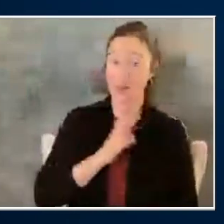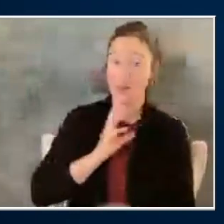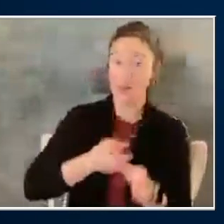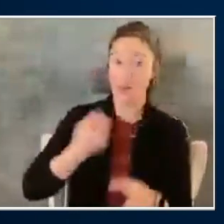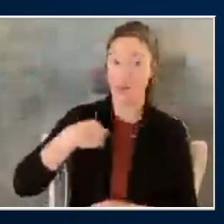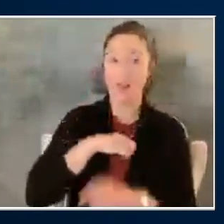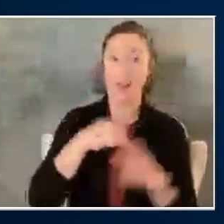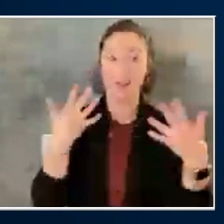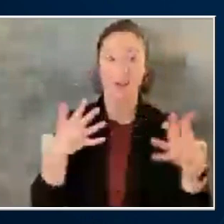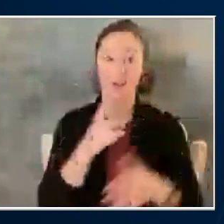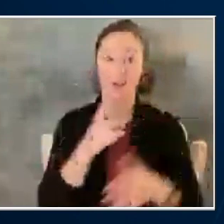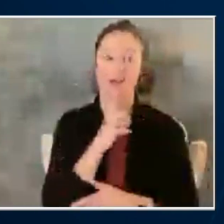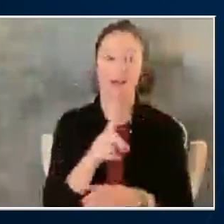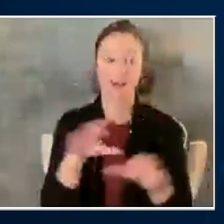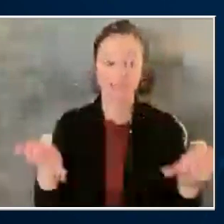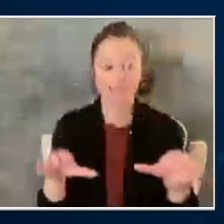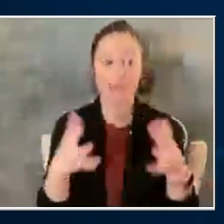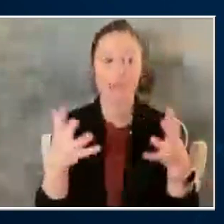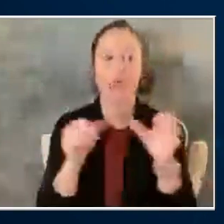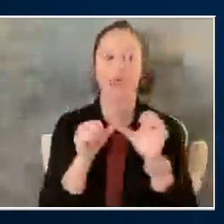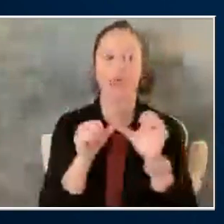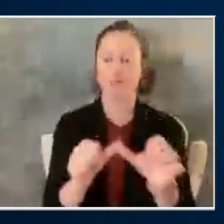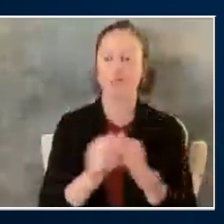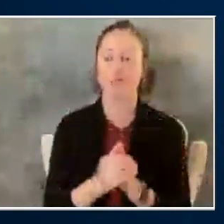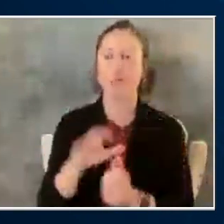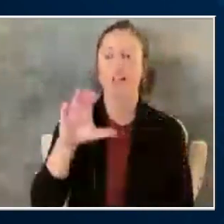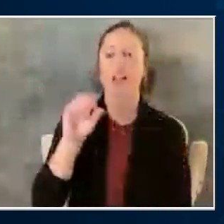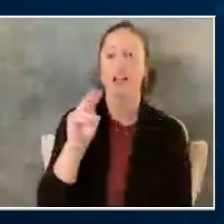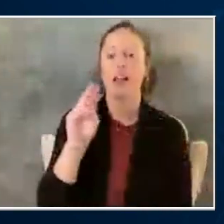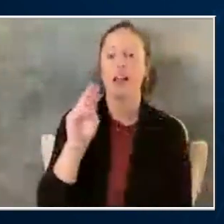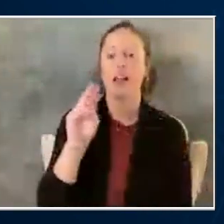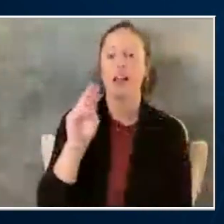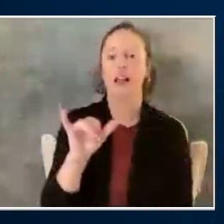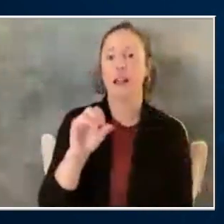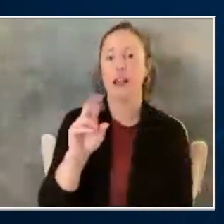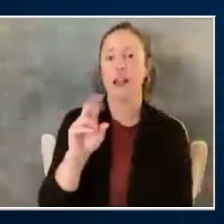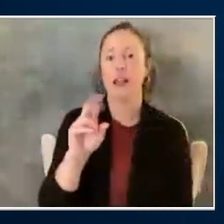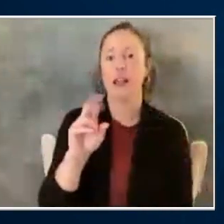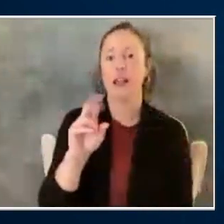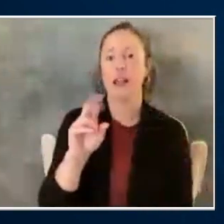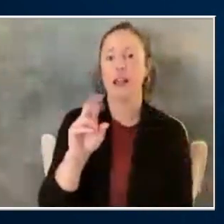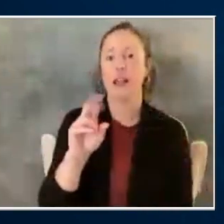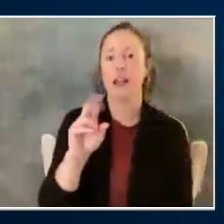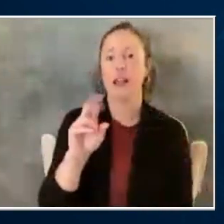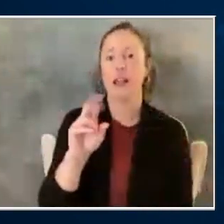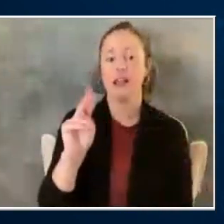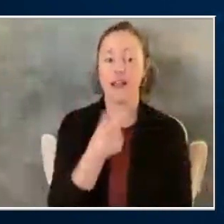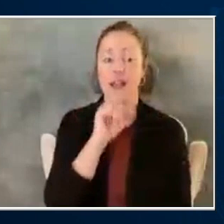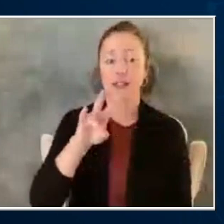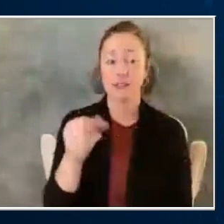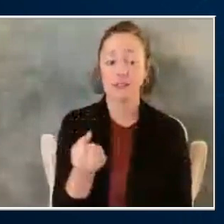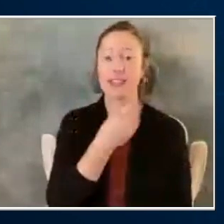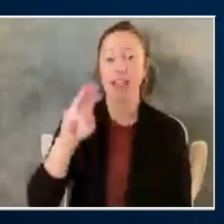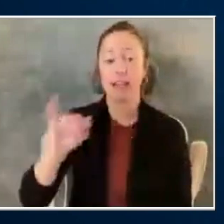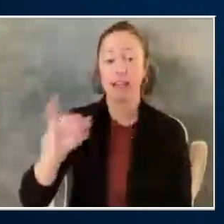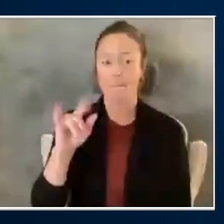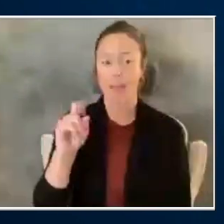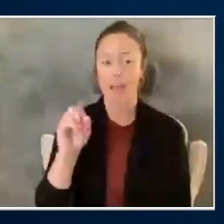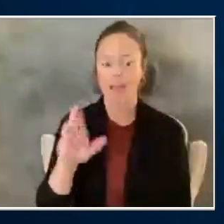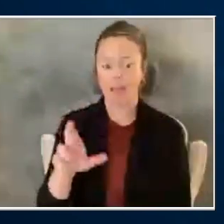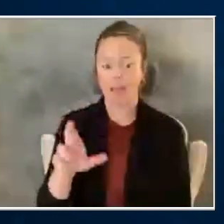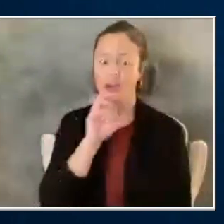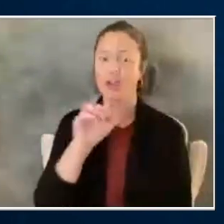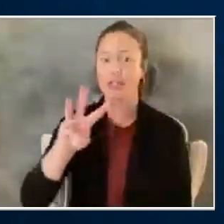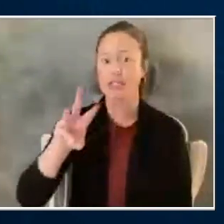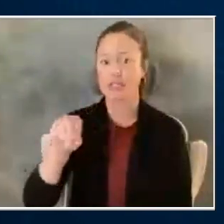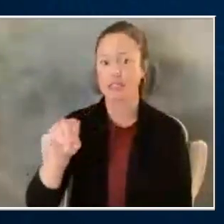active and want to stay that way. Connie Young is in her 70s and MJ Meister in her 60s. And MJ also